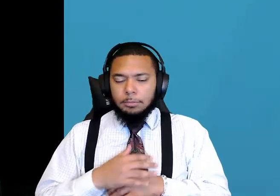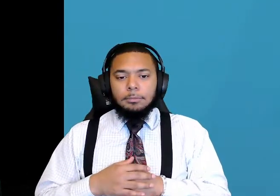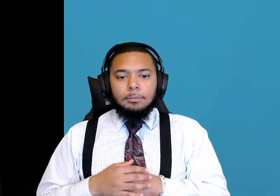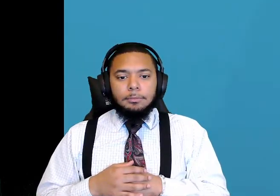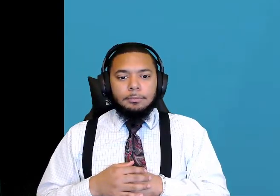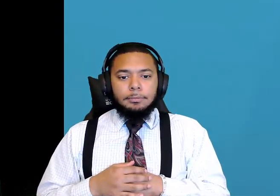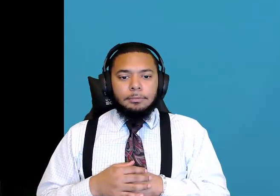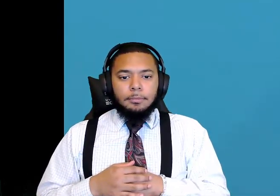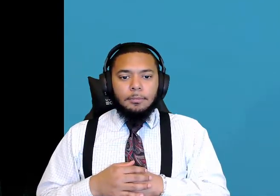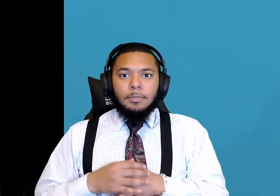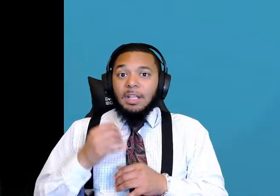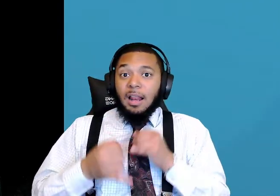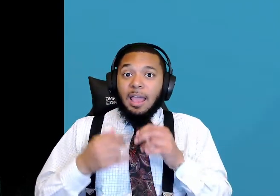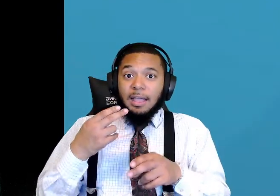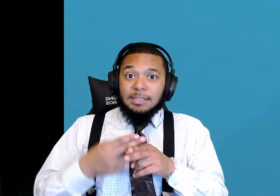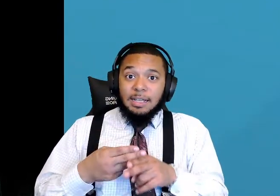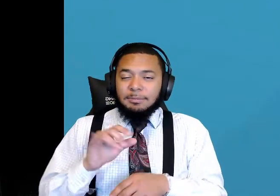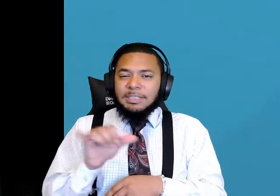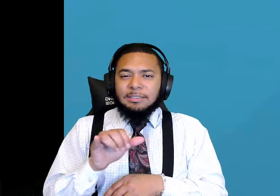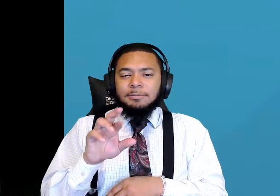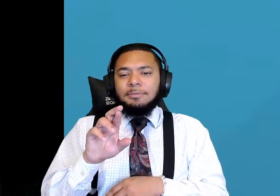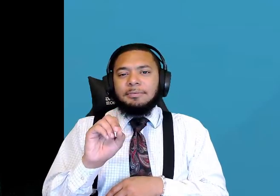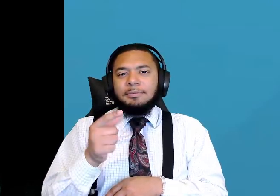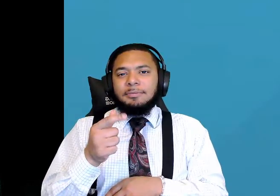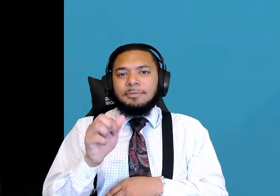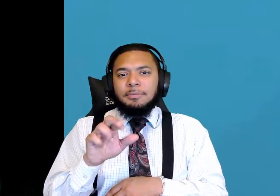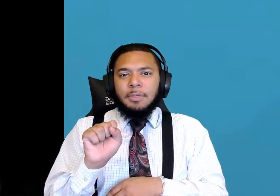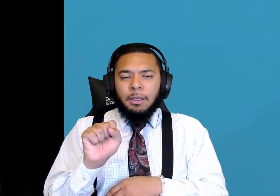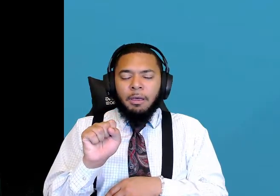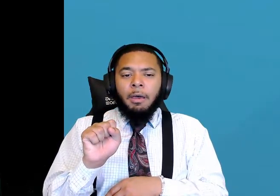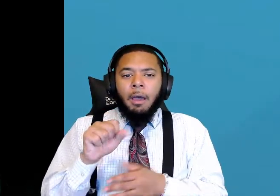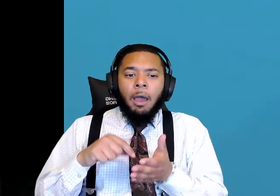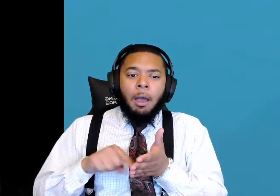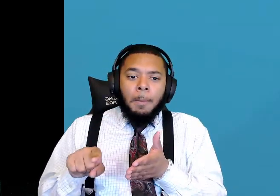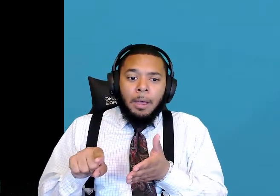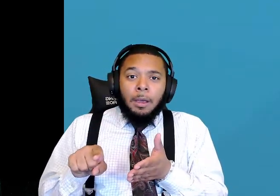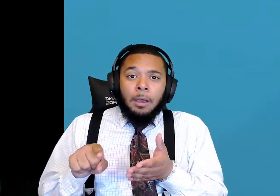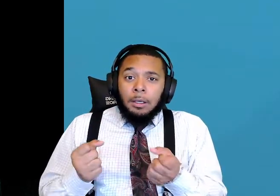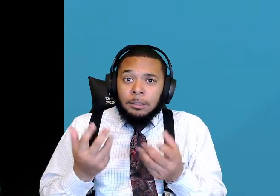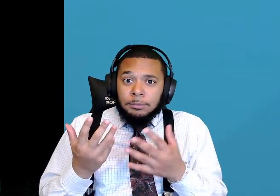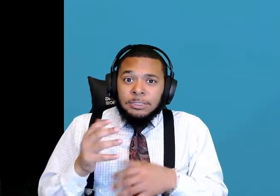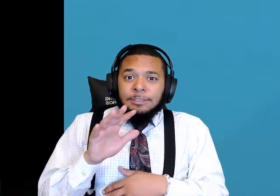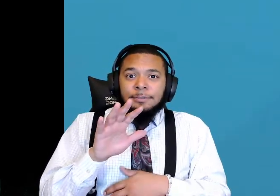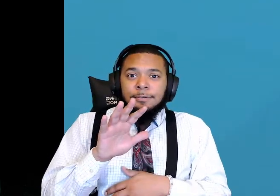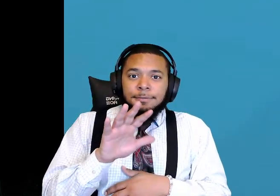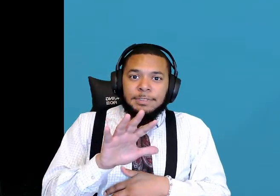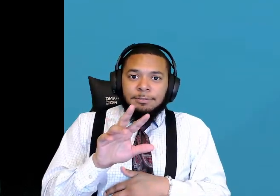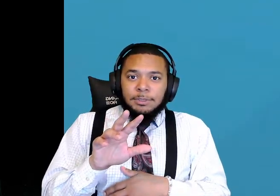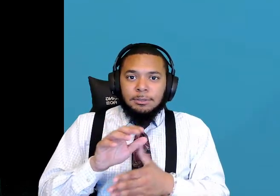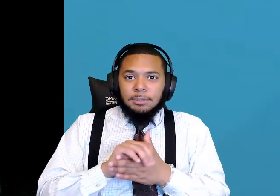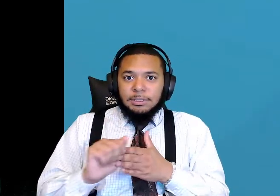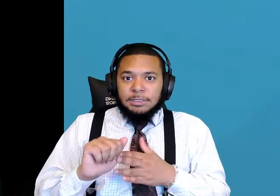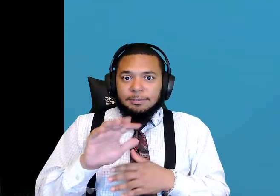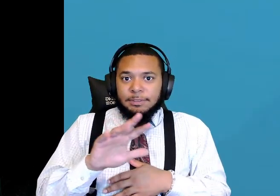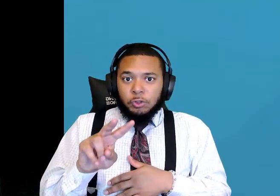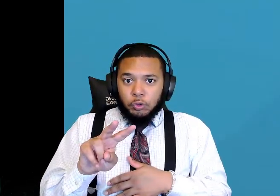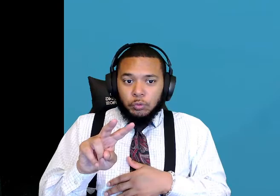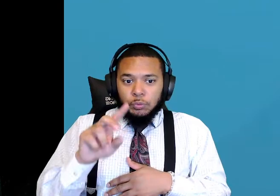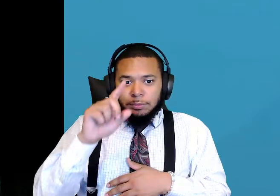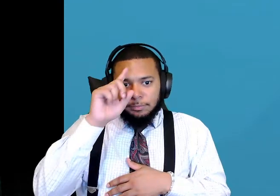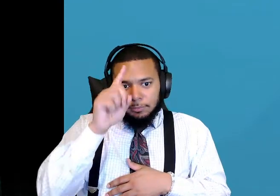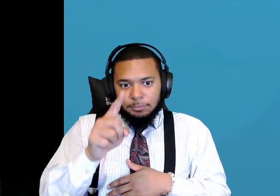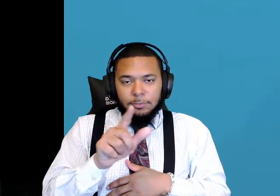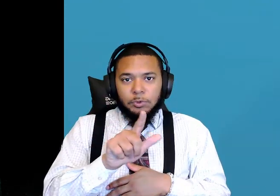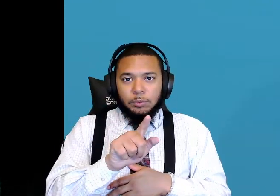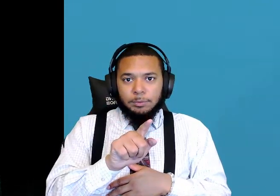her last name is just like mine, Diane Rogers. All right, so I'm going to pay Diane Rogers. This was the $52.21, so I write